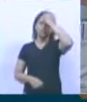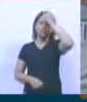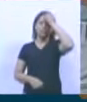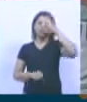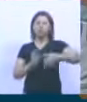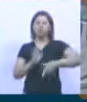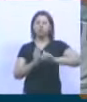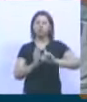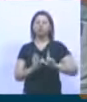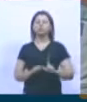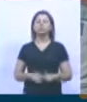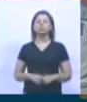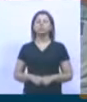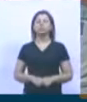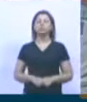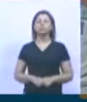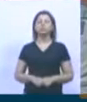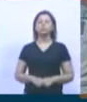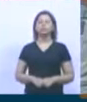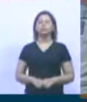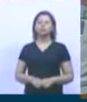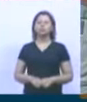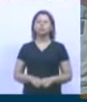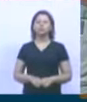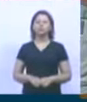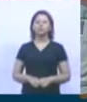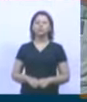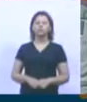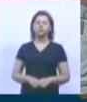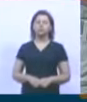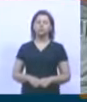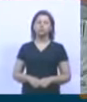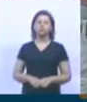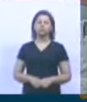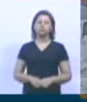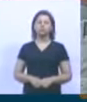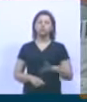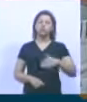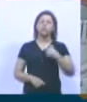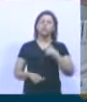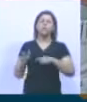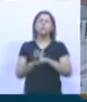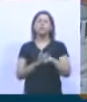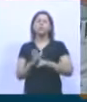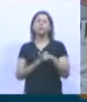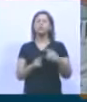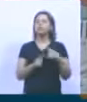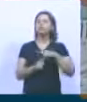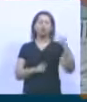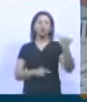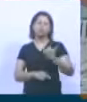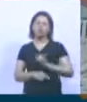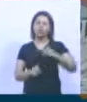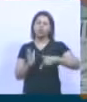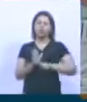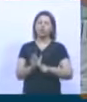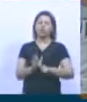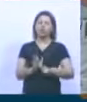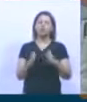antes. Now send for the parents and tell them to meet me in the next town. Então eu perguntei por que eles não me contaram isso antes, pedi que